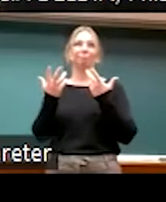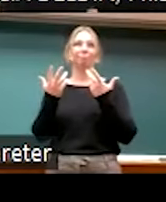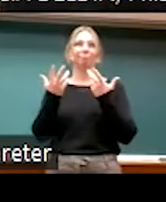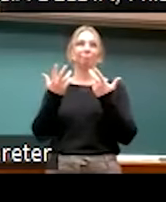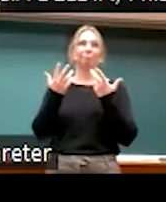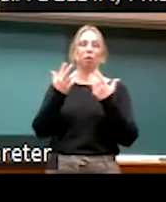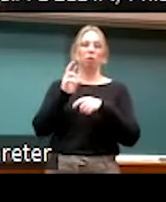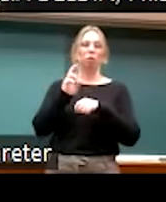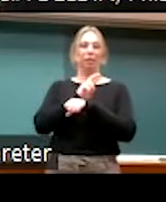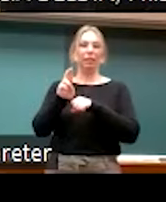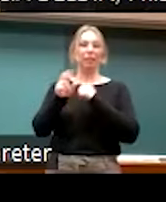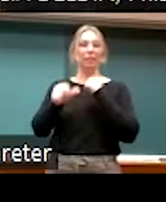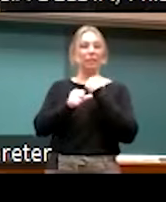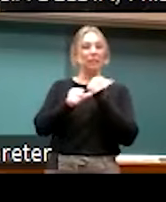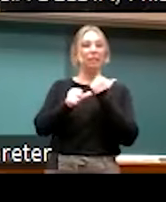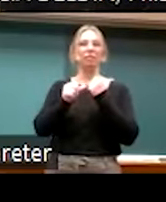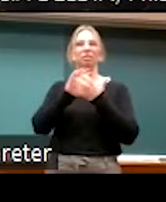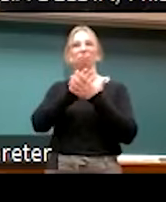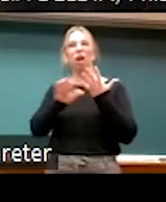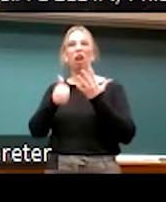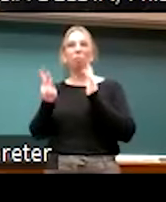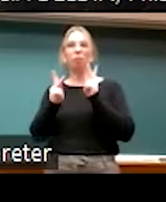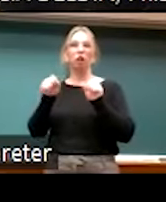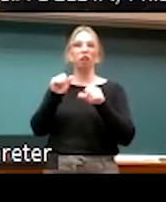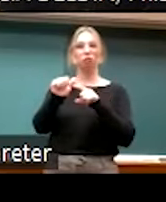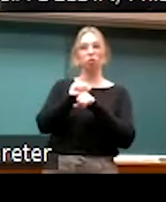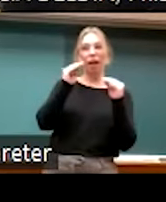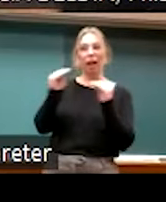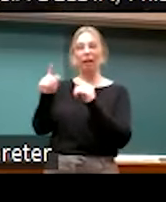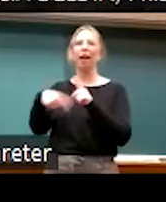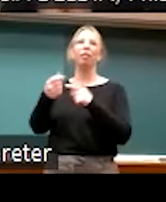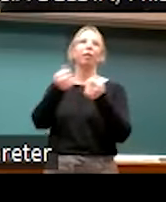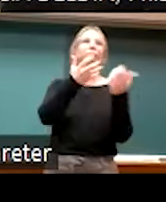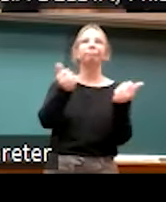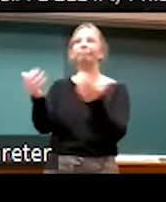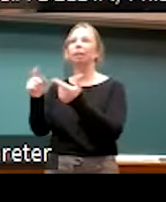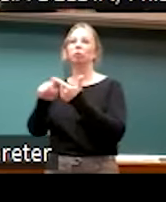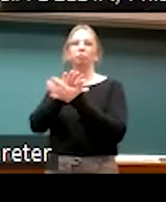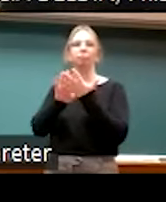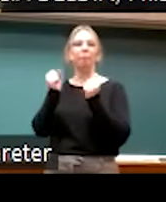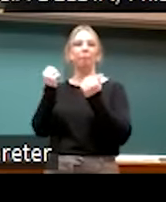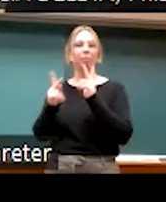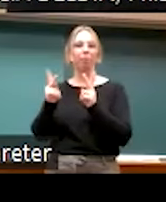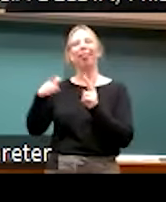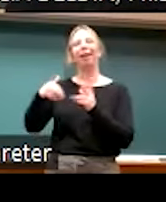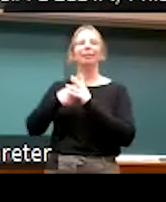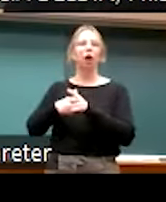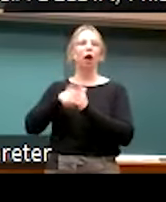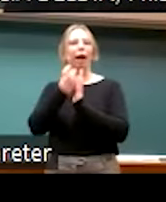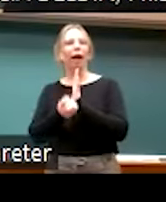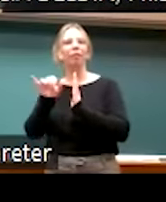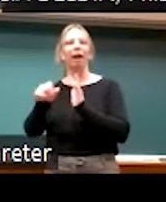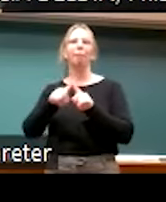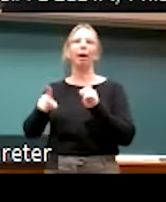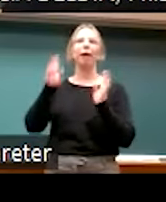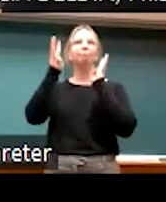to offer it because it does seem to prevent illnesses across the board to all freshmen. We haven't done that yet, trying to talk to the powers that be, but at least we